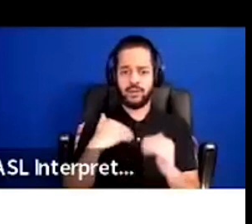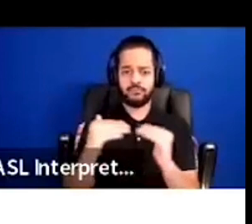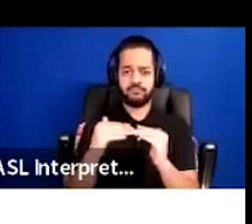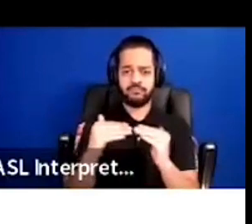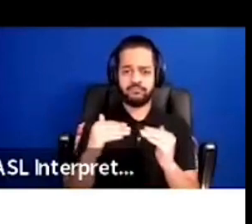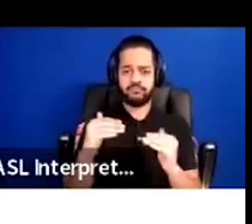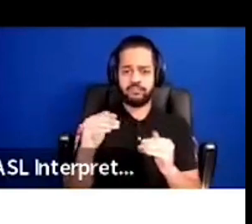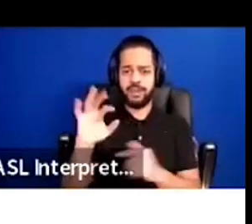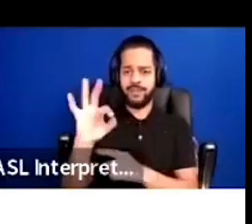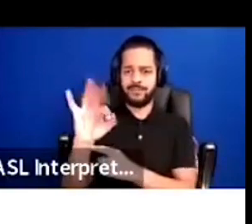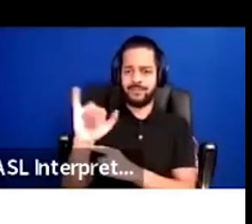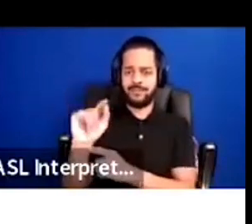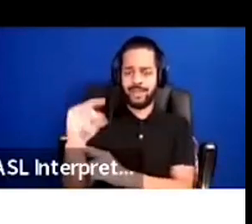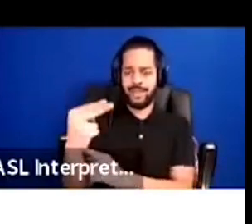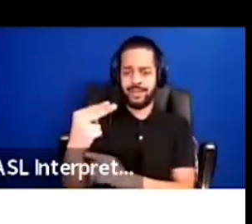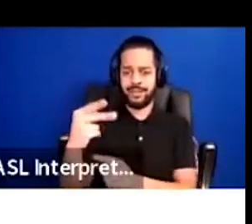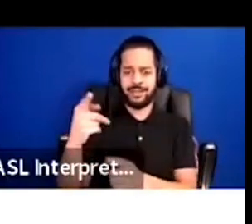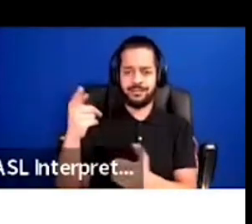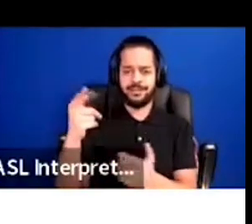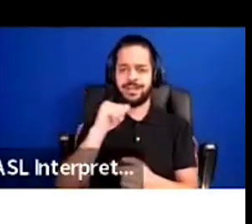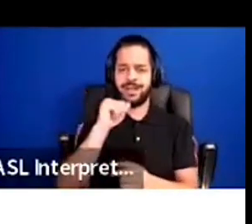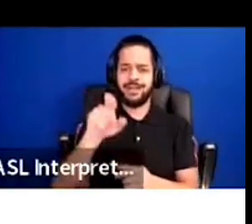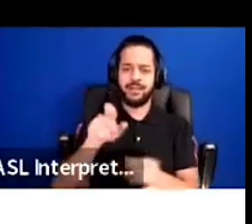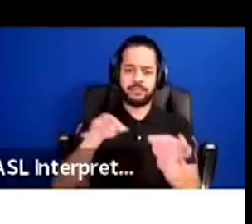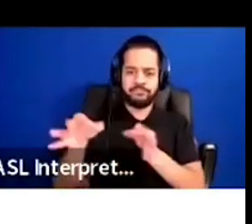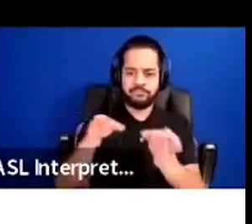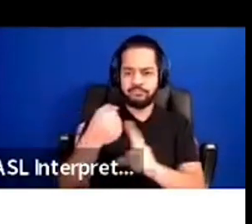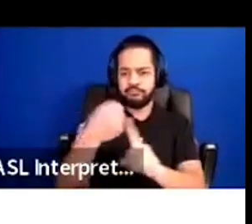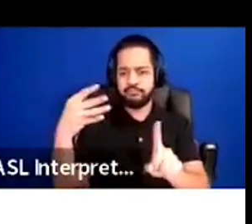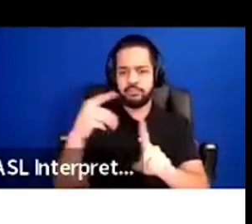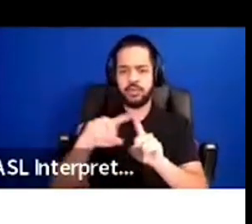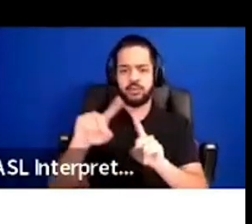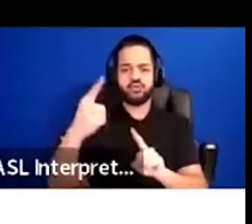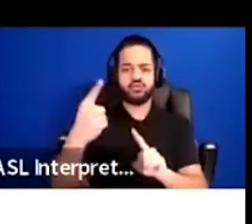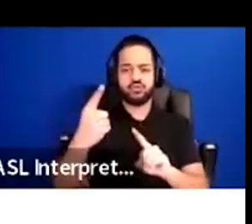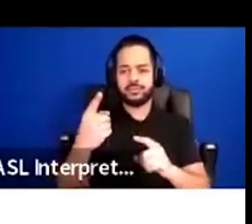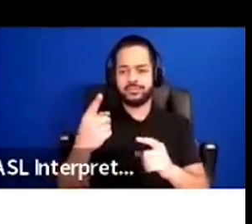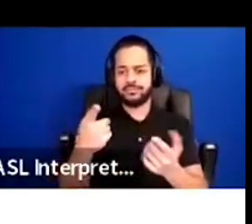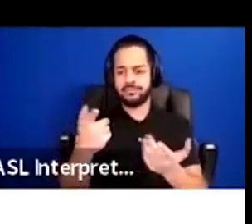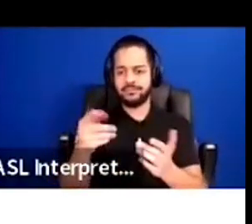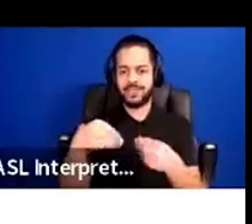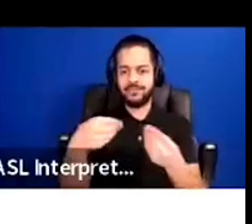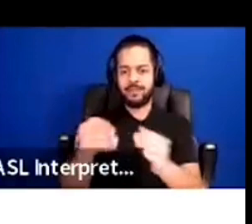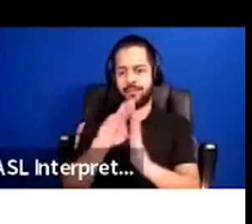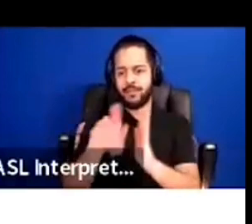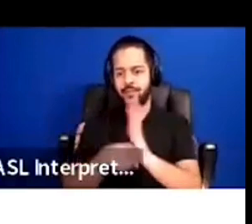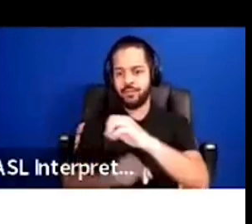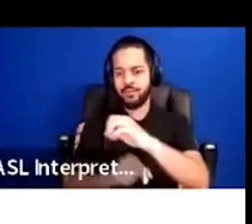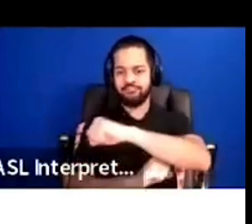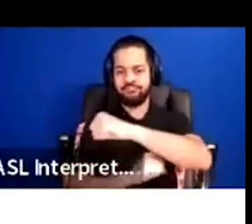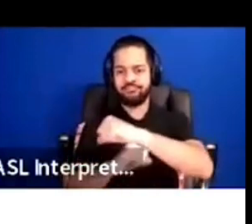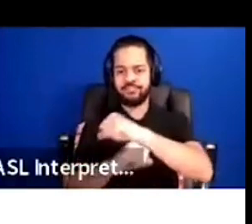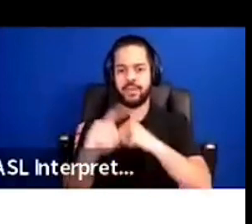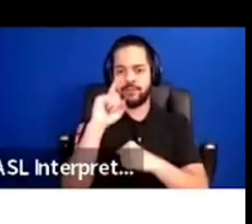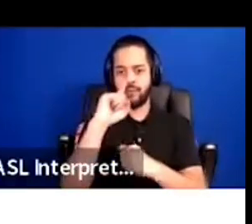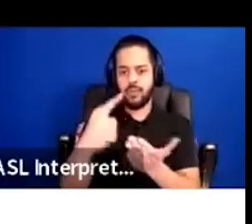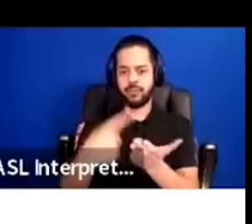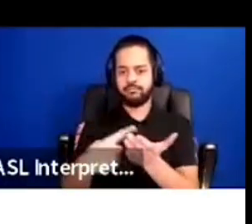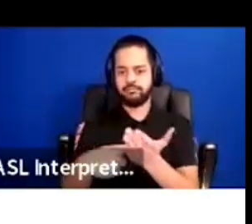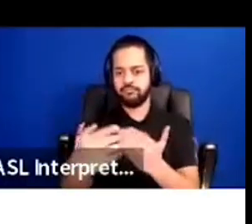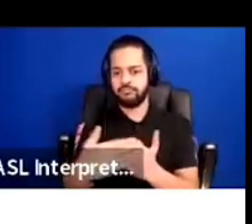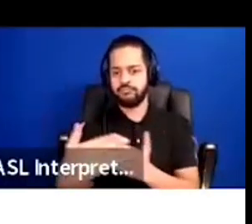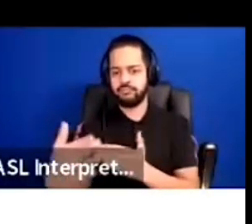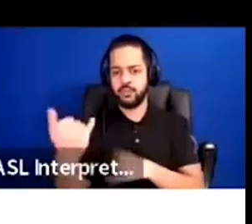FAPE. I don't need to tell you that, but just a reminder, so we're laying the groundwork for the future conversations for the day. Specially